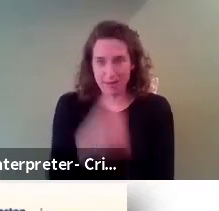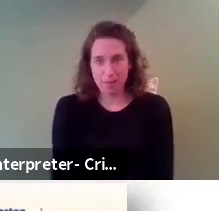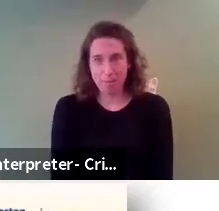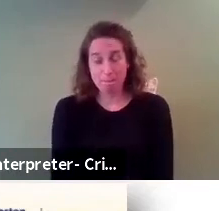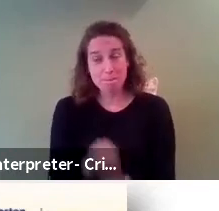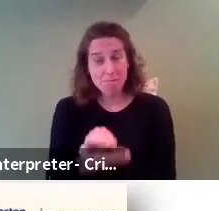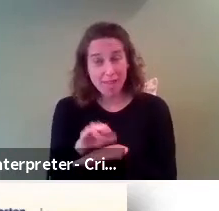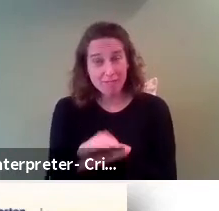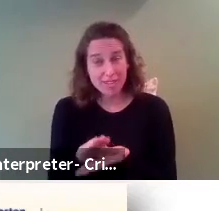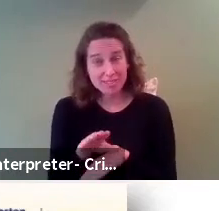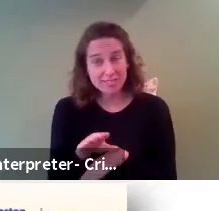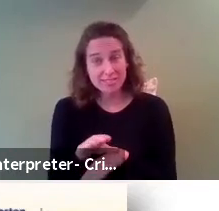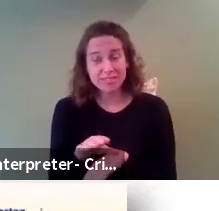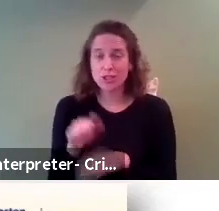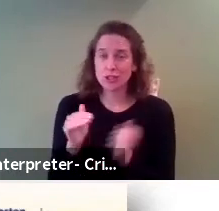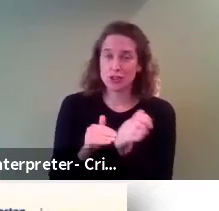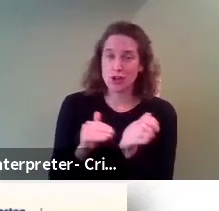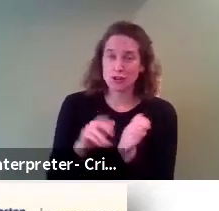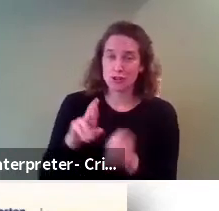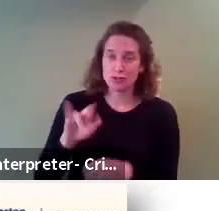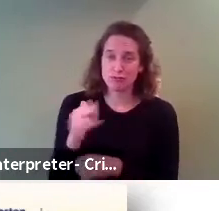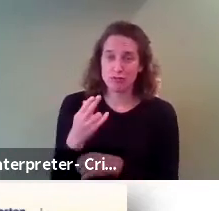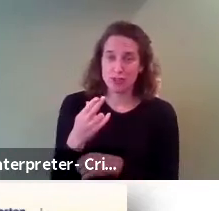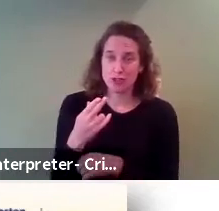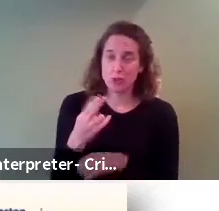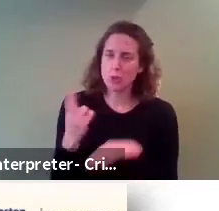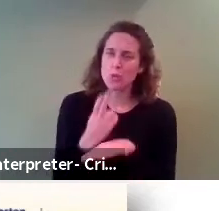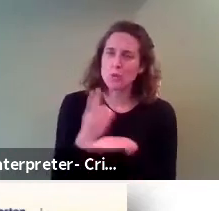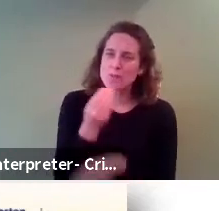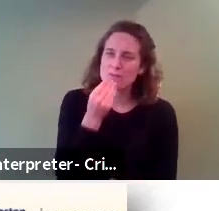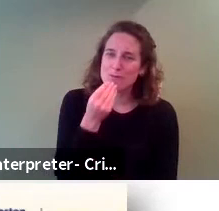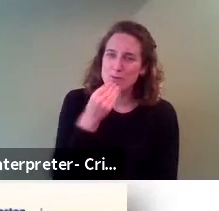advice? Use food as bait.